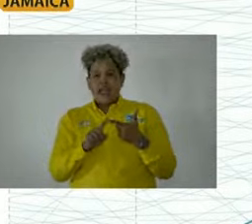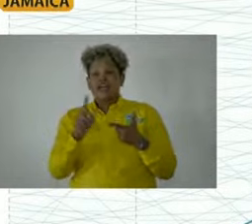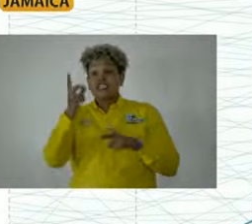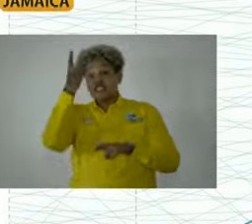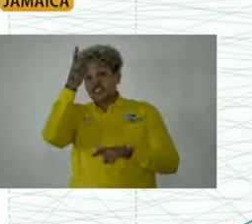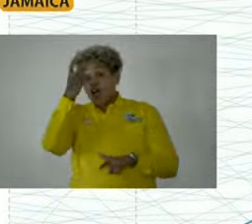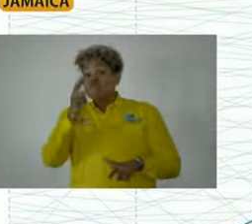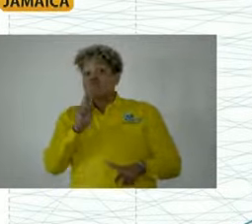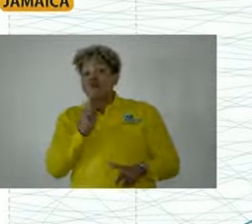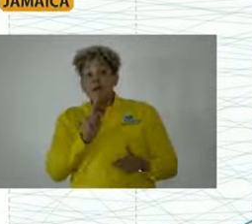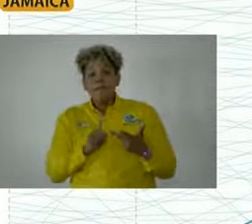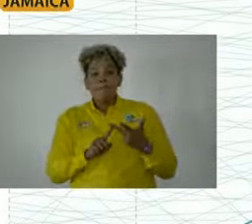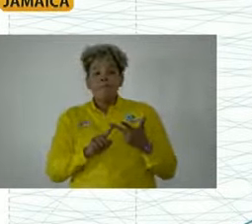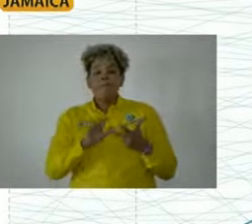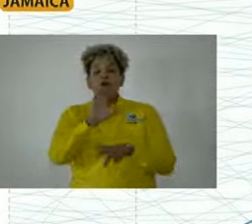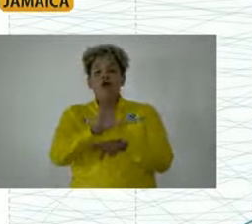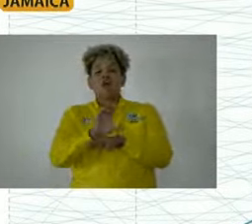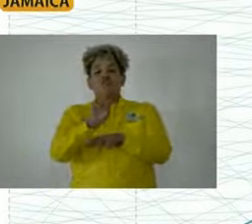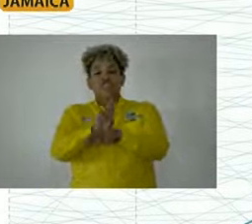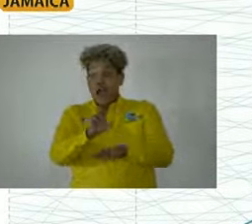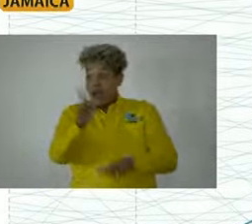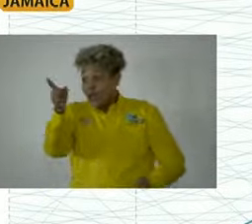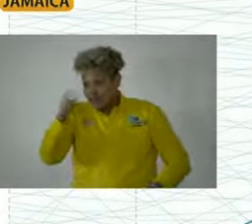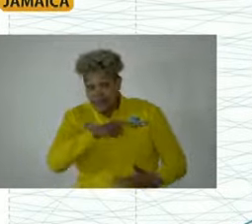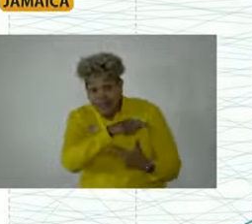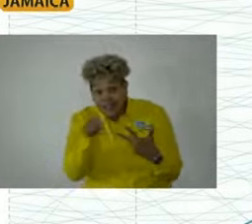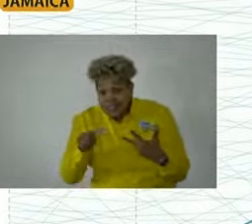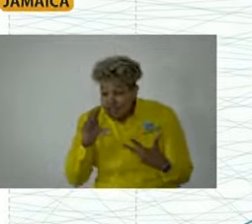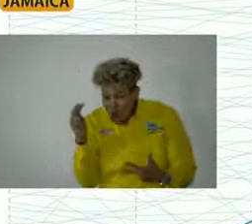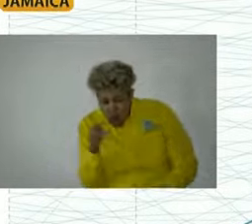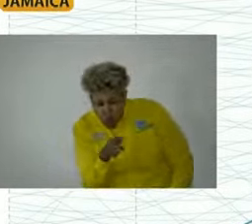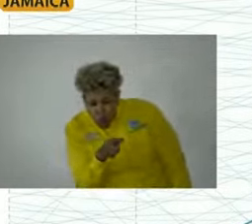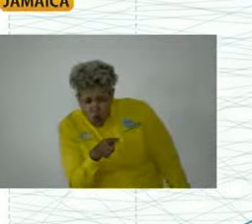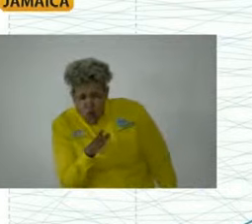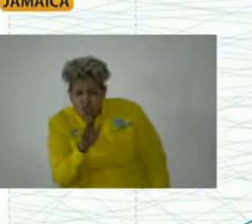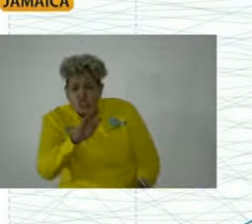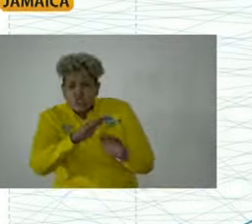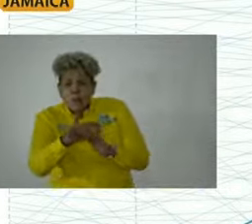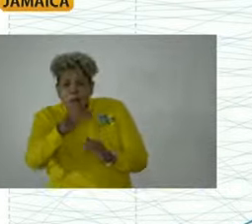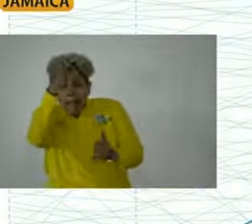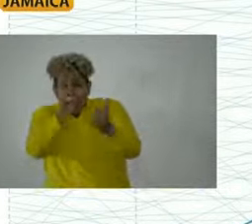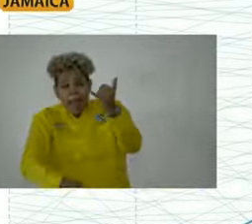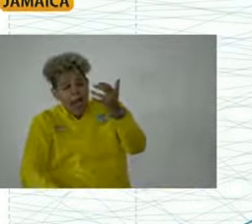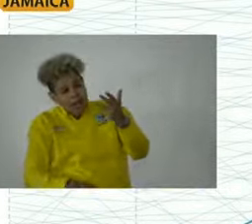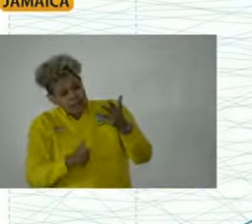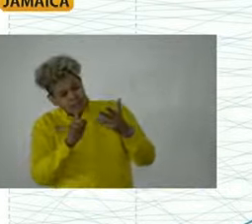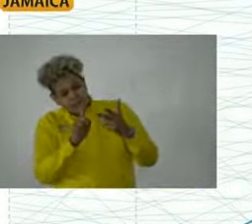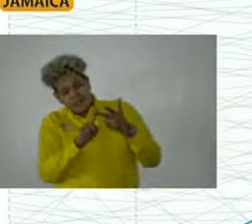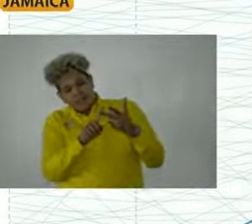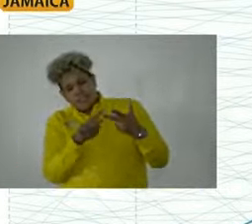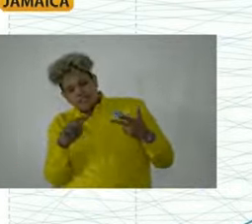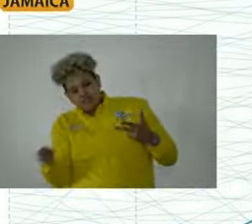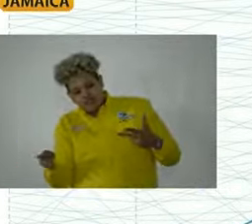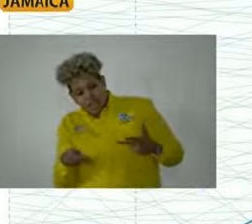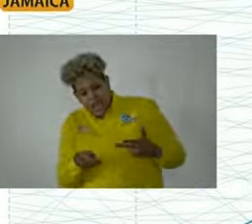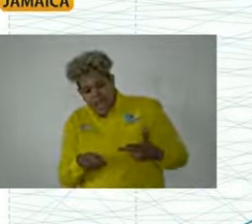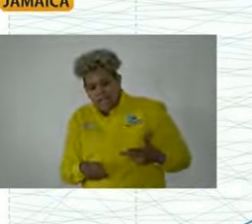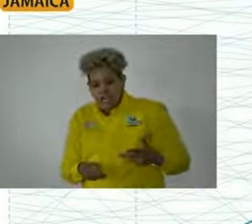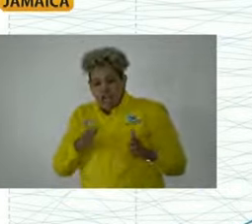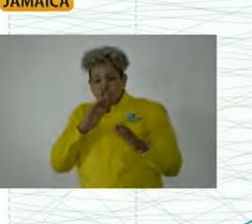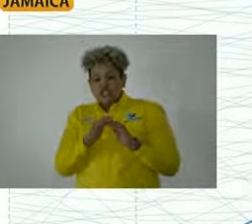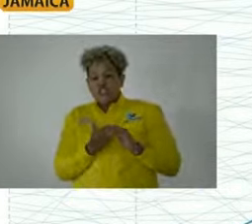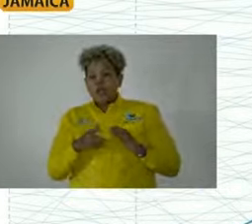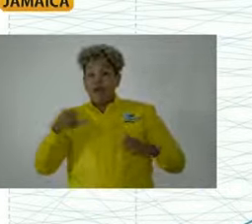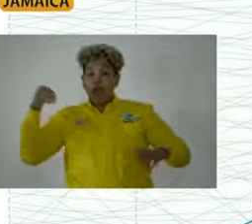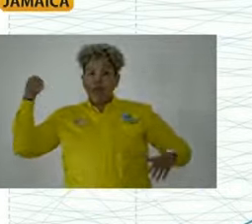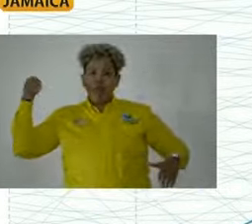Dominican Republic, and in Costa Rica. And if you look at it, Jamaica is at the bottom on the right. And Jamaica's